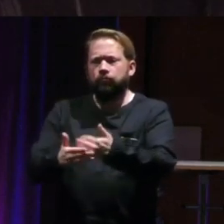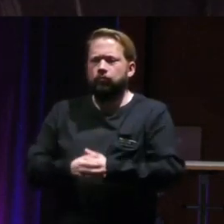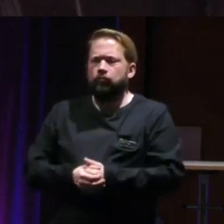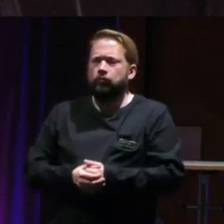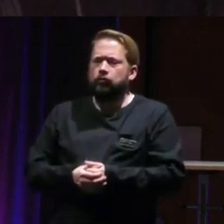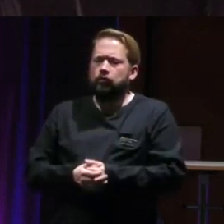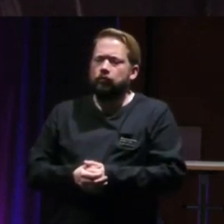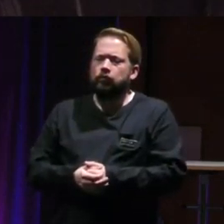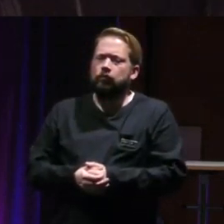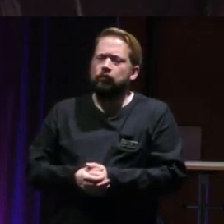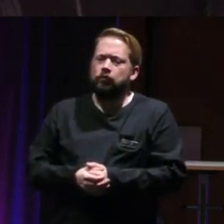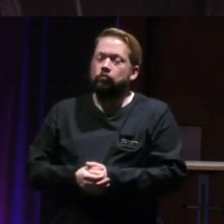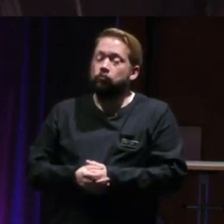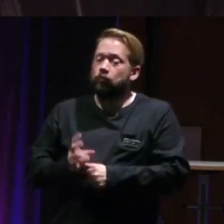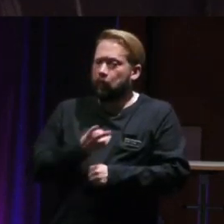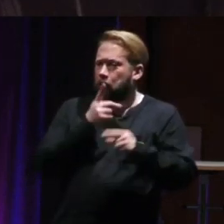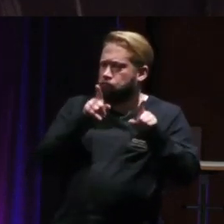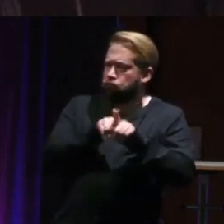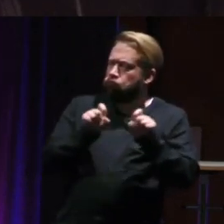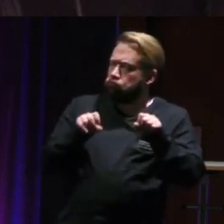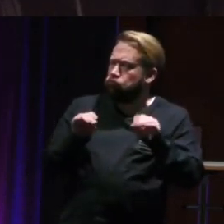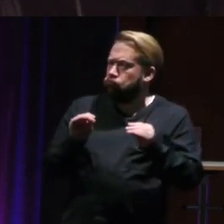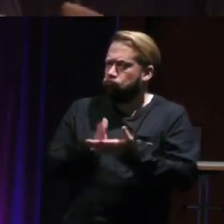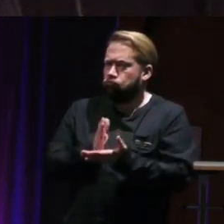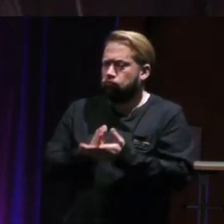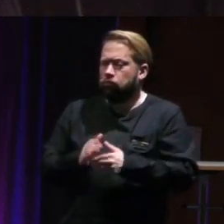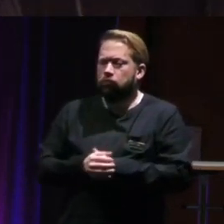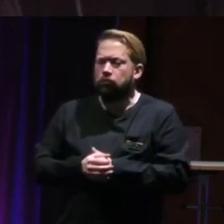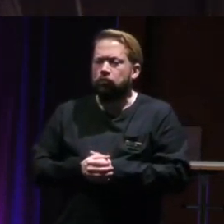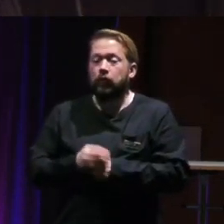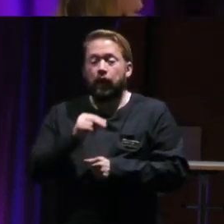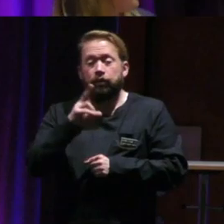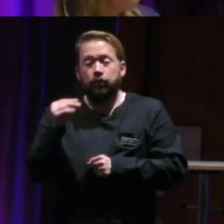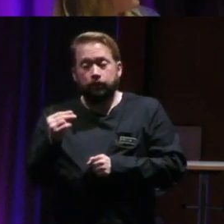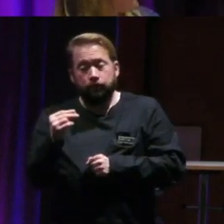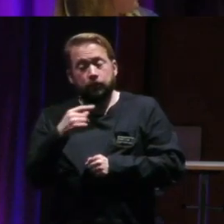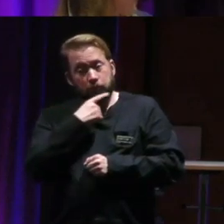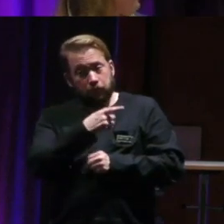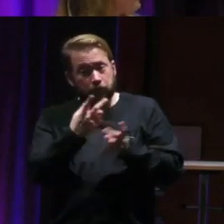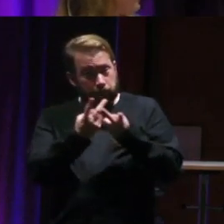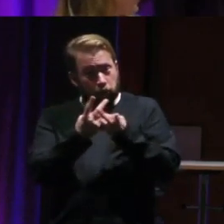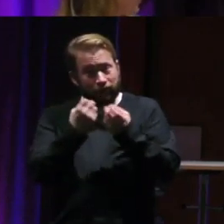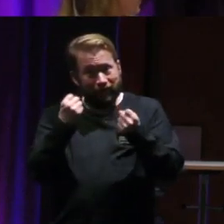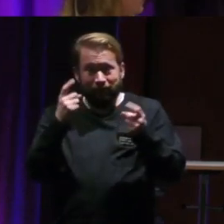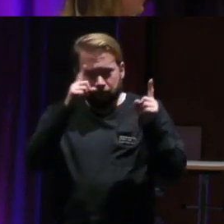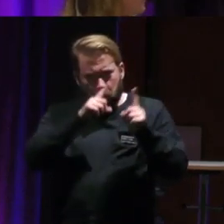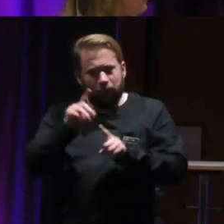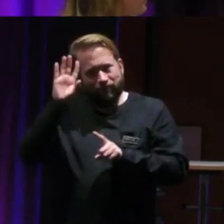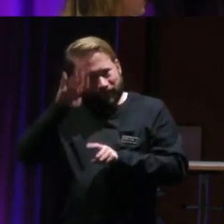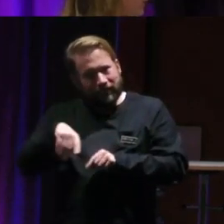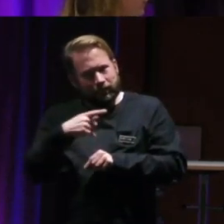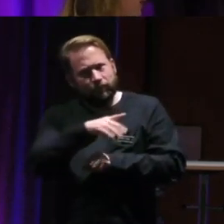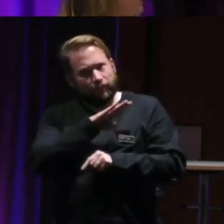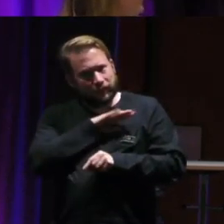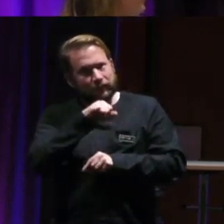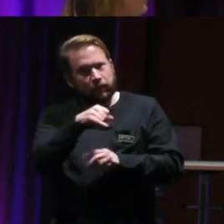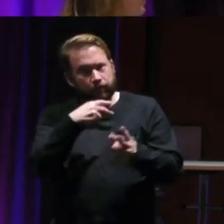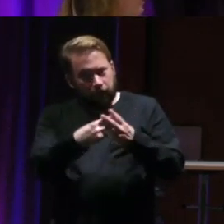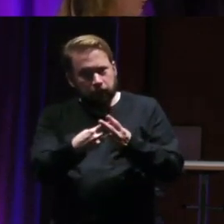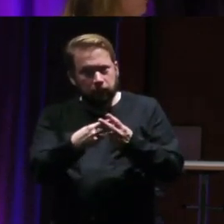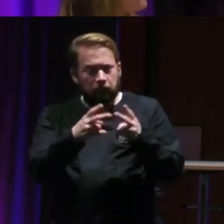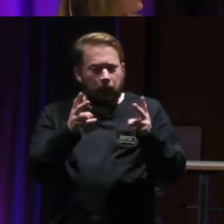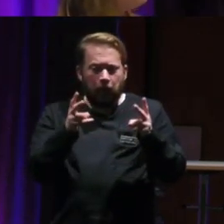well. Yeah, it works. Yeah, so it's actually about people knowing that you are there and you're being treated badly